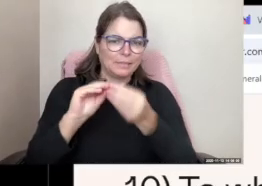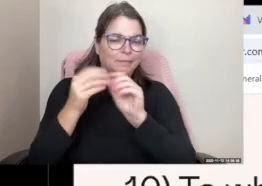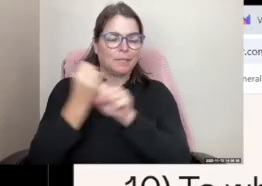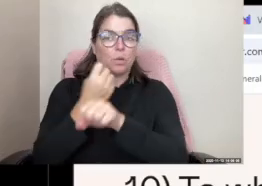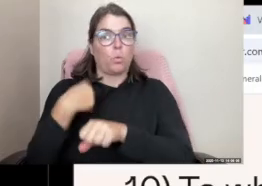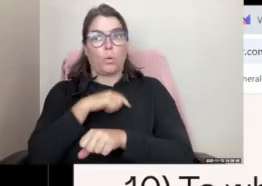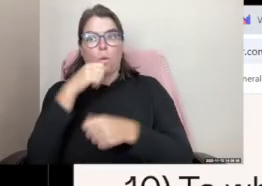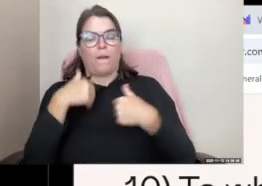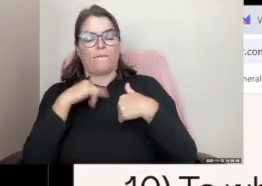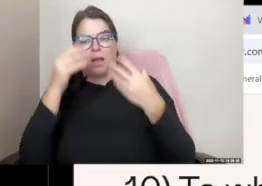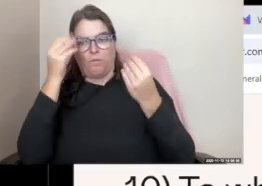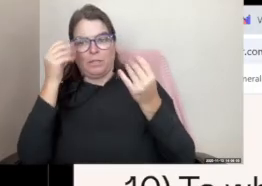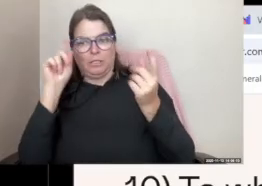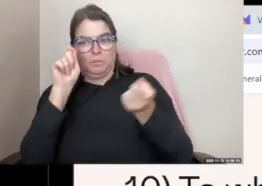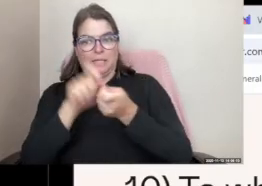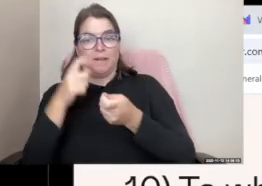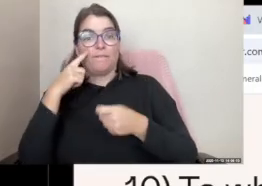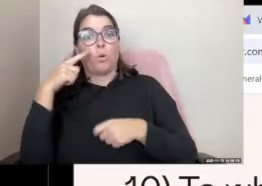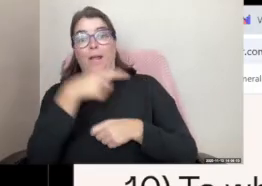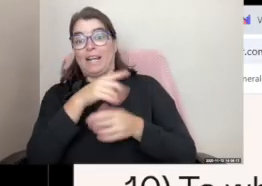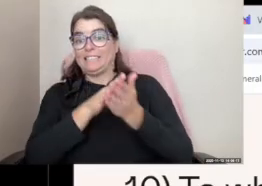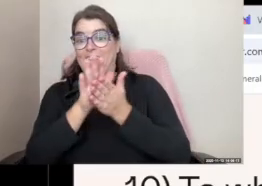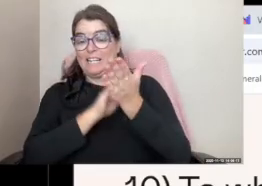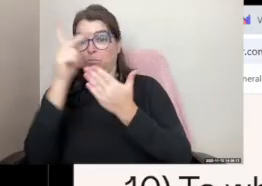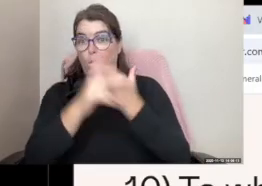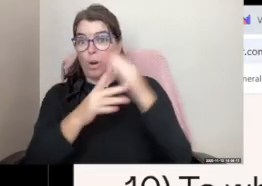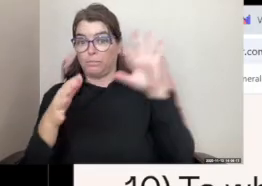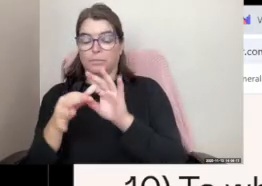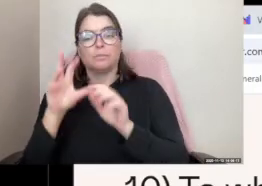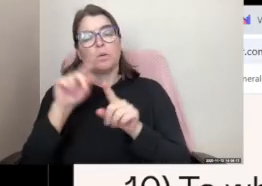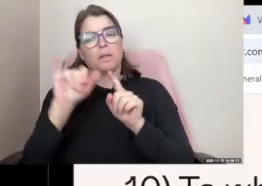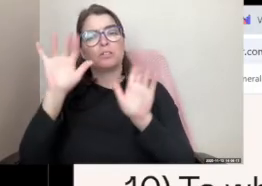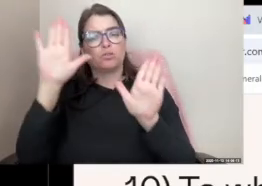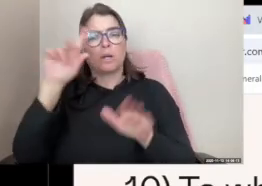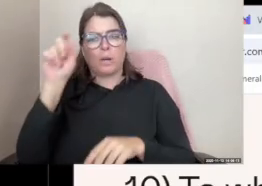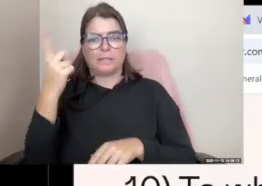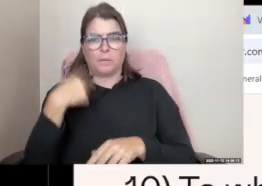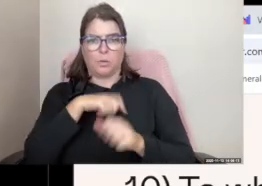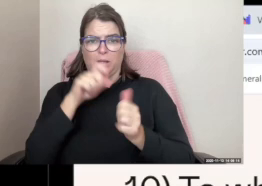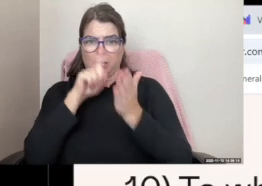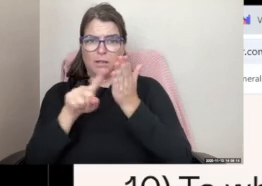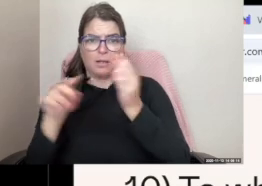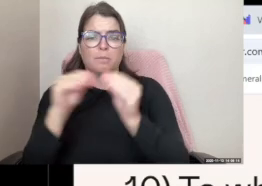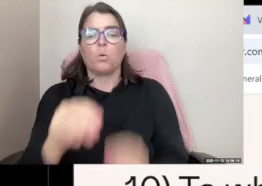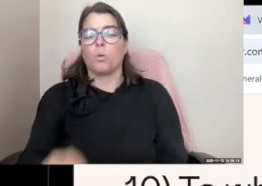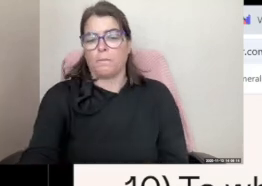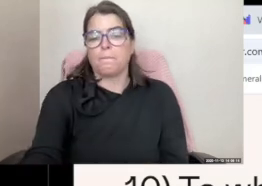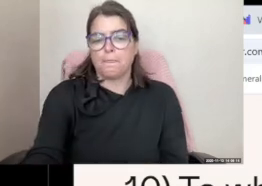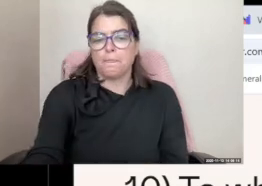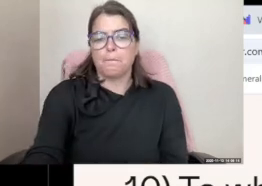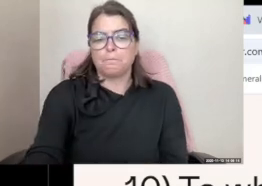have a number of efforts across ARB that do look at health impacts and conduct health impact